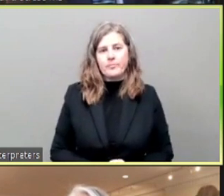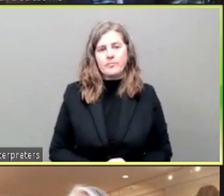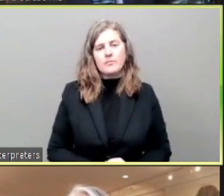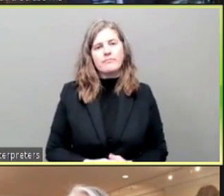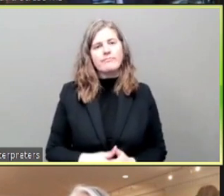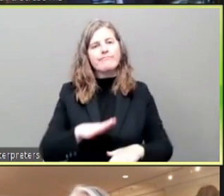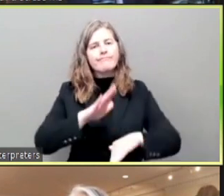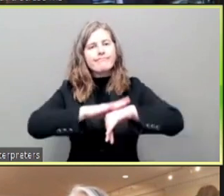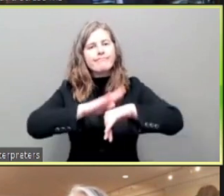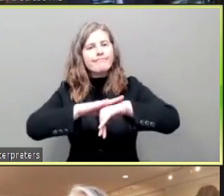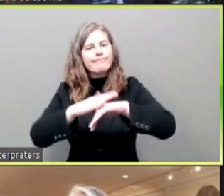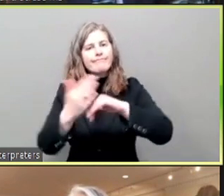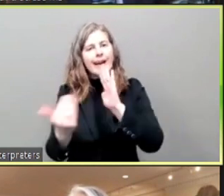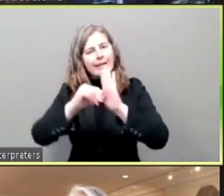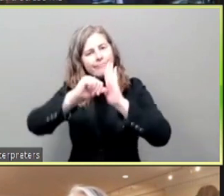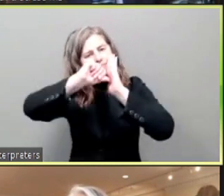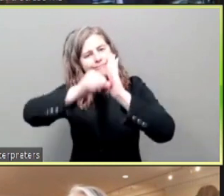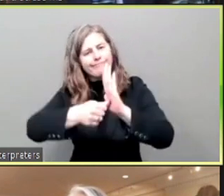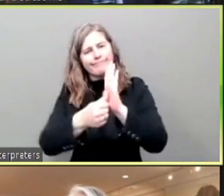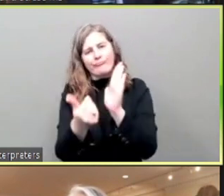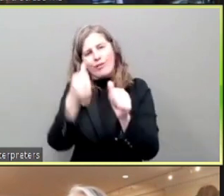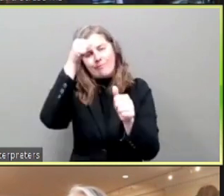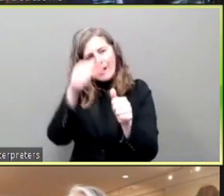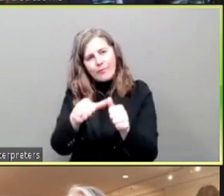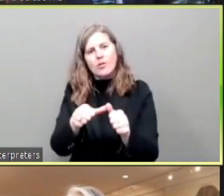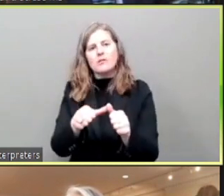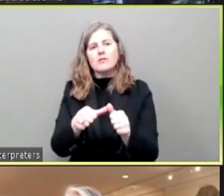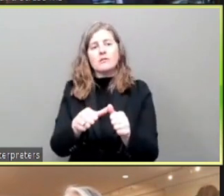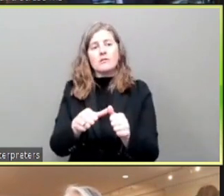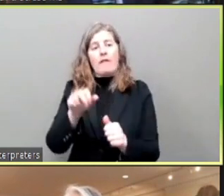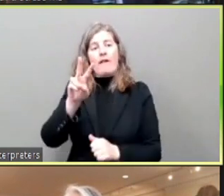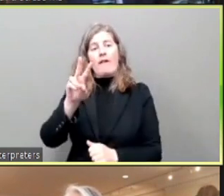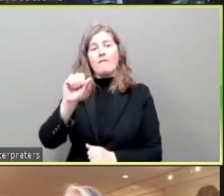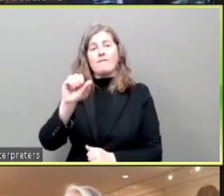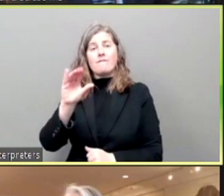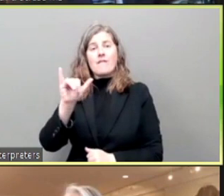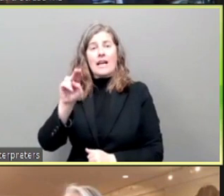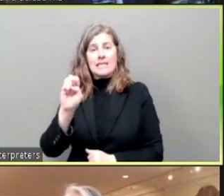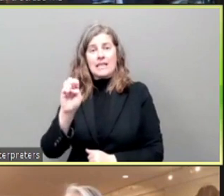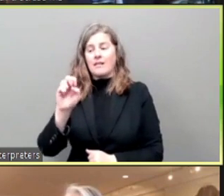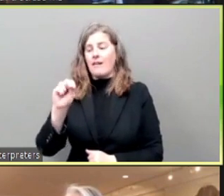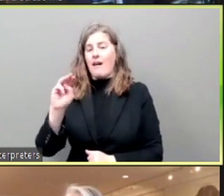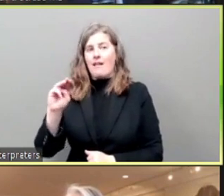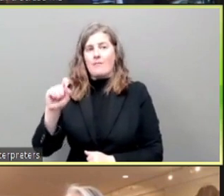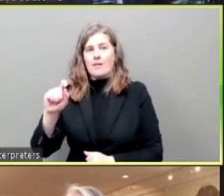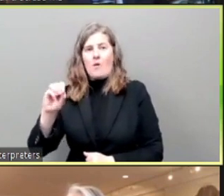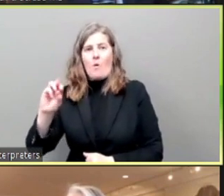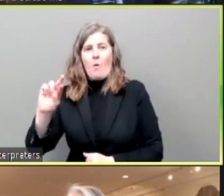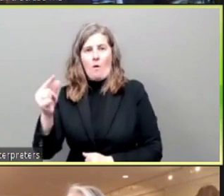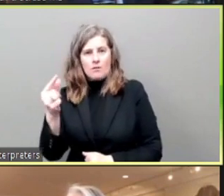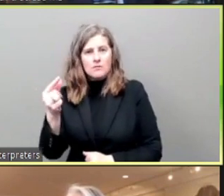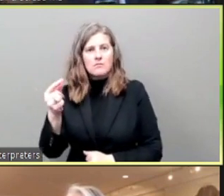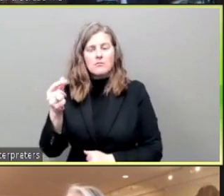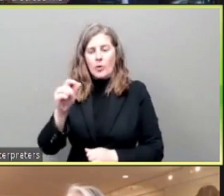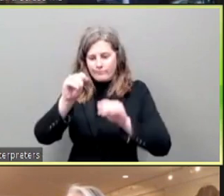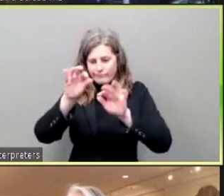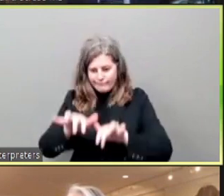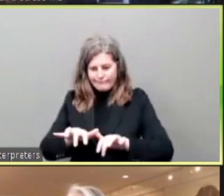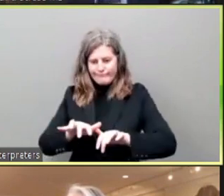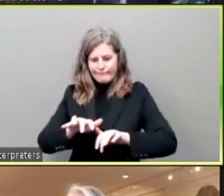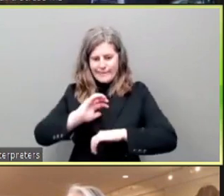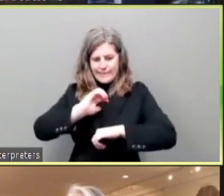Just to want to reiterate, going to vaccinenm.org, you can now schedule your own